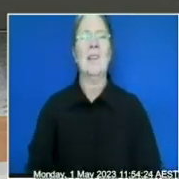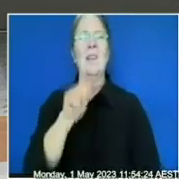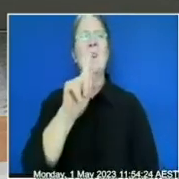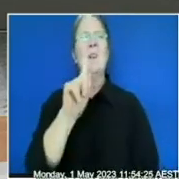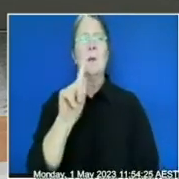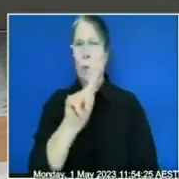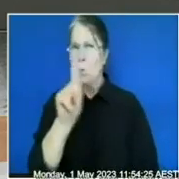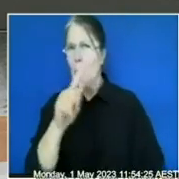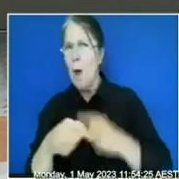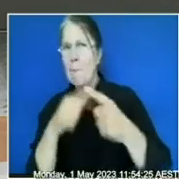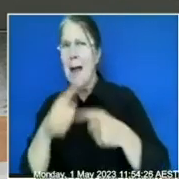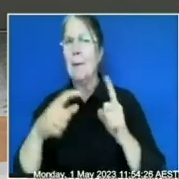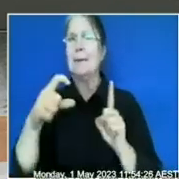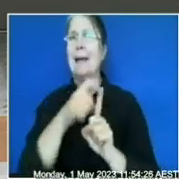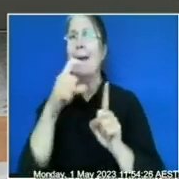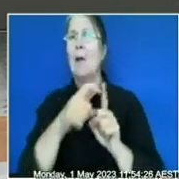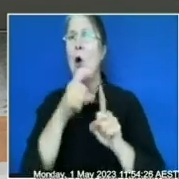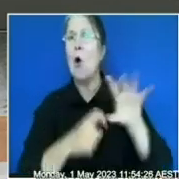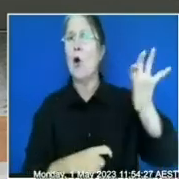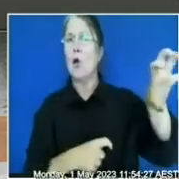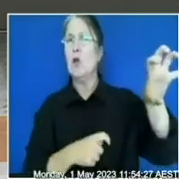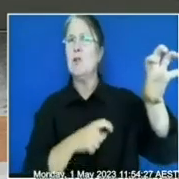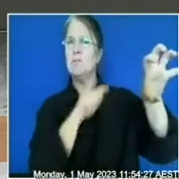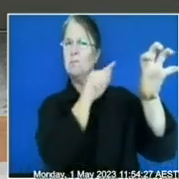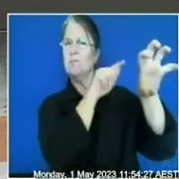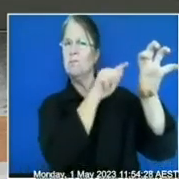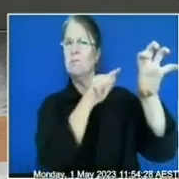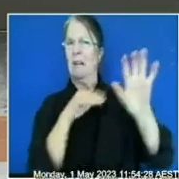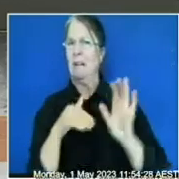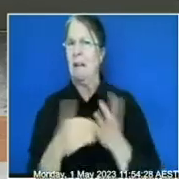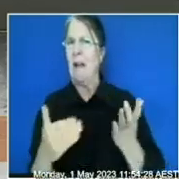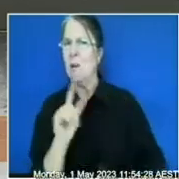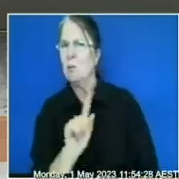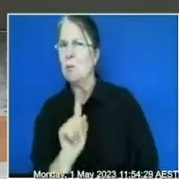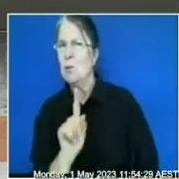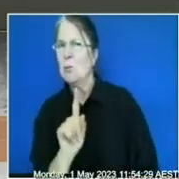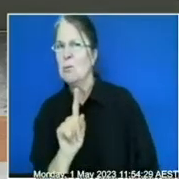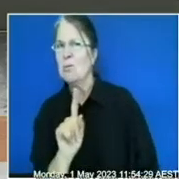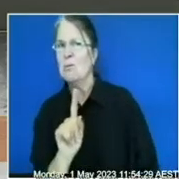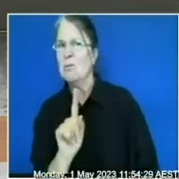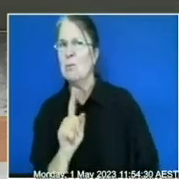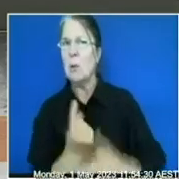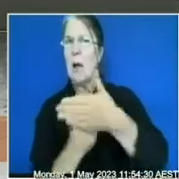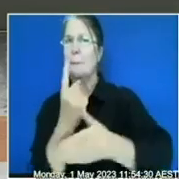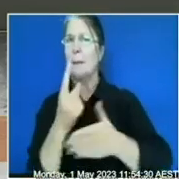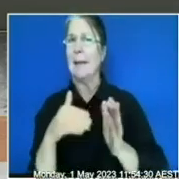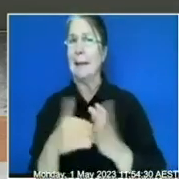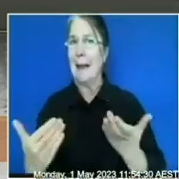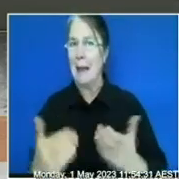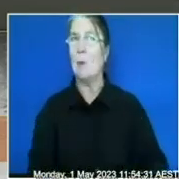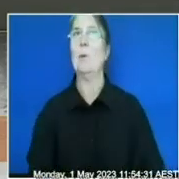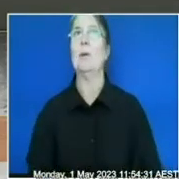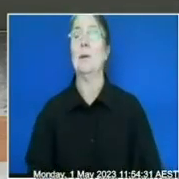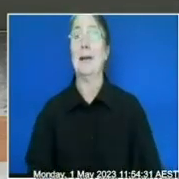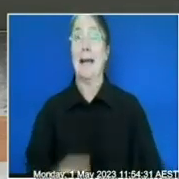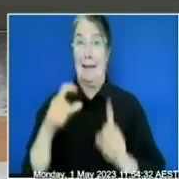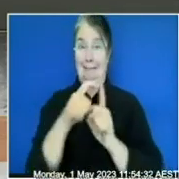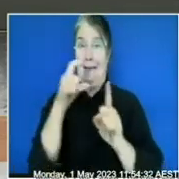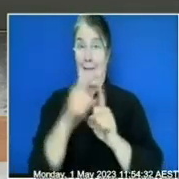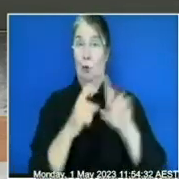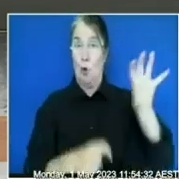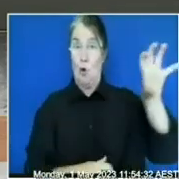So they're still, we've got one of the Aboriginal service partners operating and the other one's still working on recruitment and location for their staff.